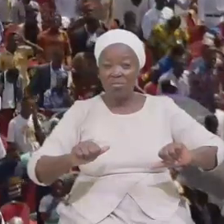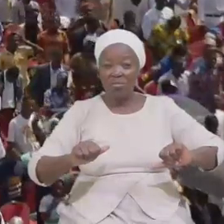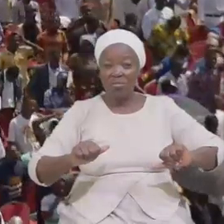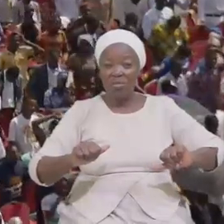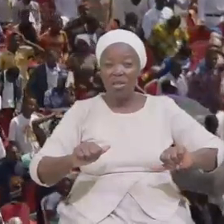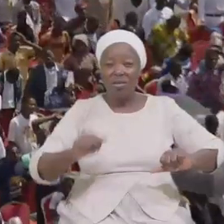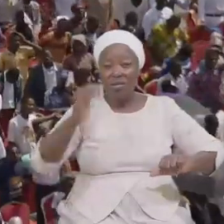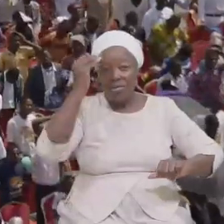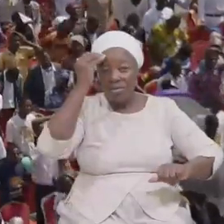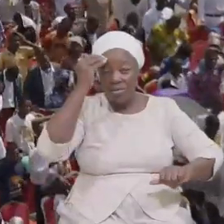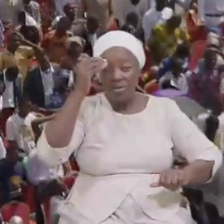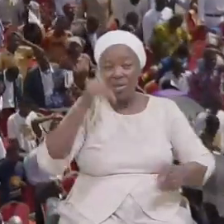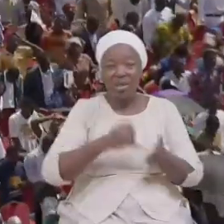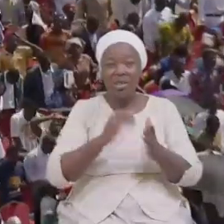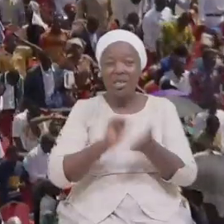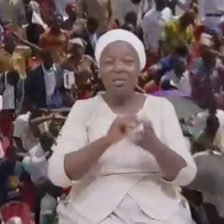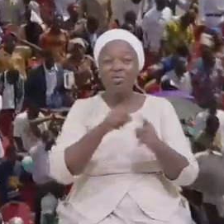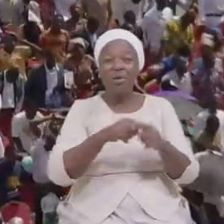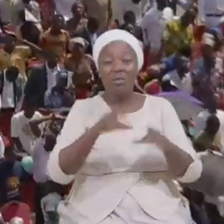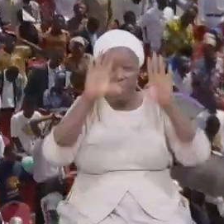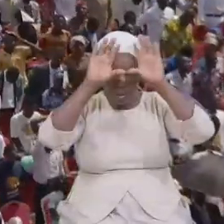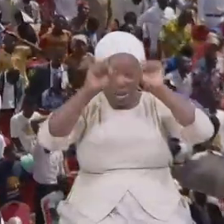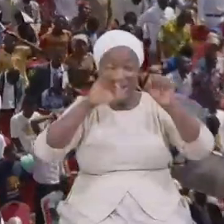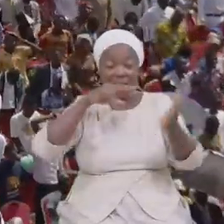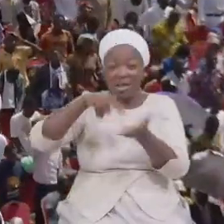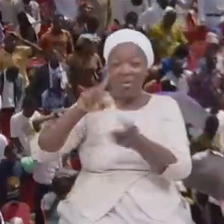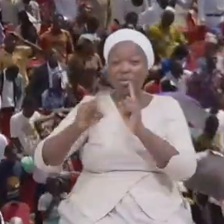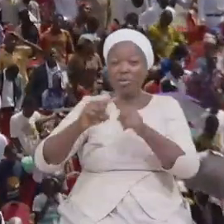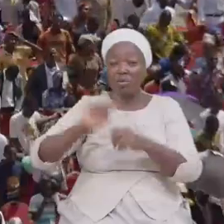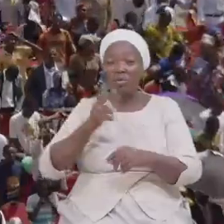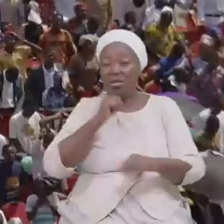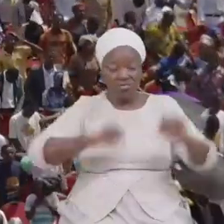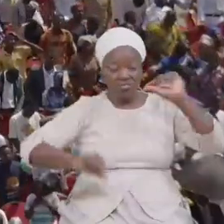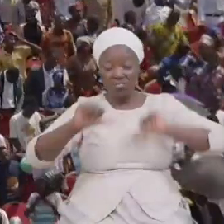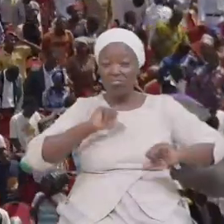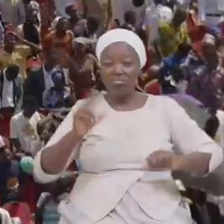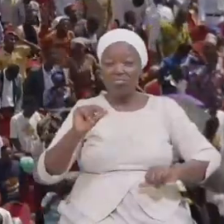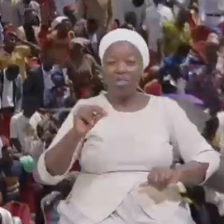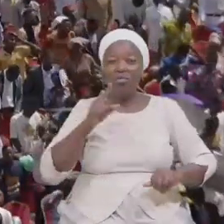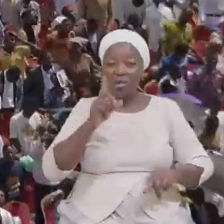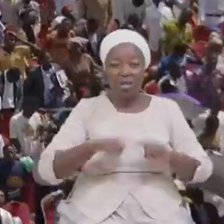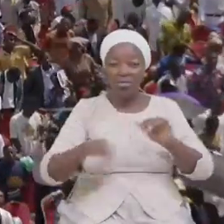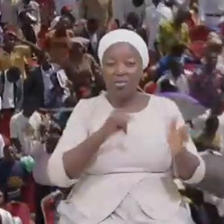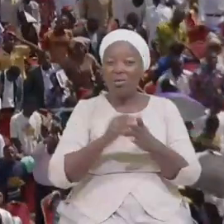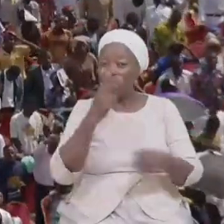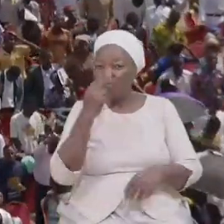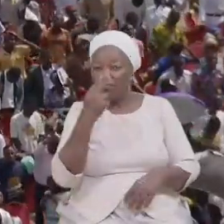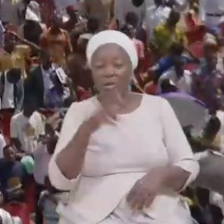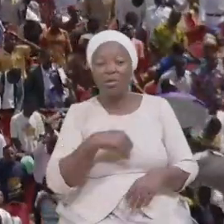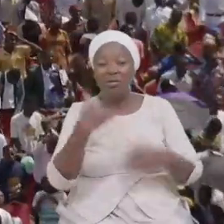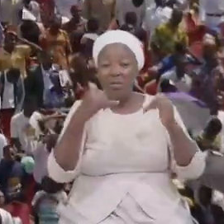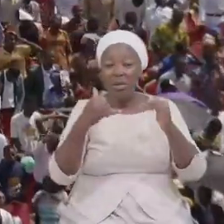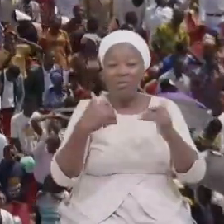president, before the governor, you can't do that before the King of Kings. That